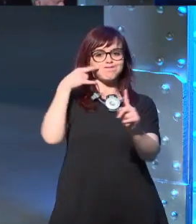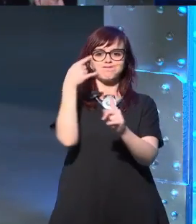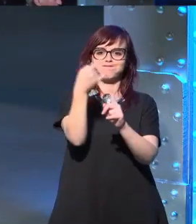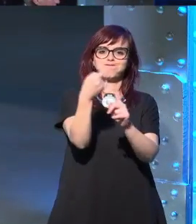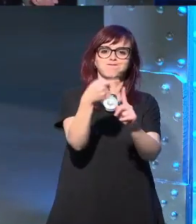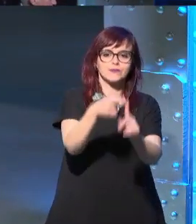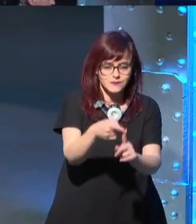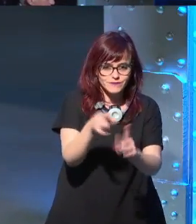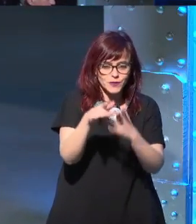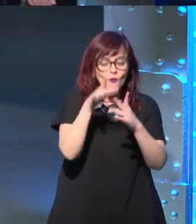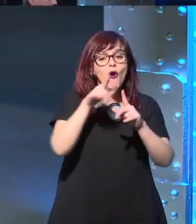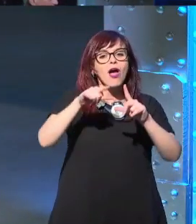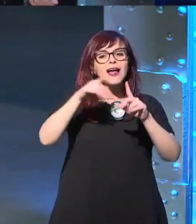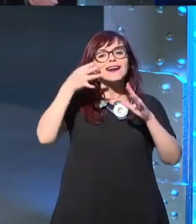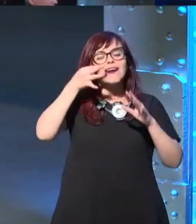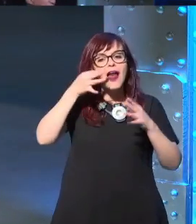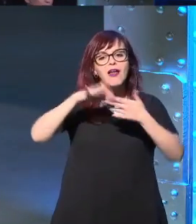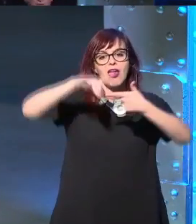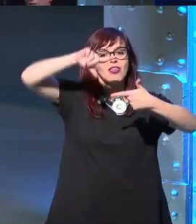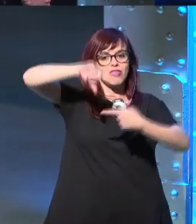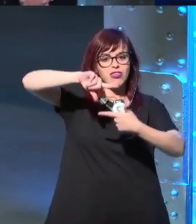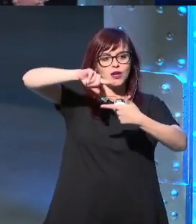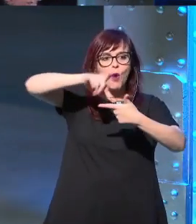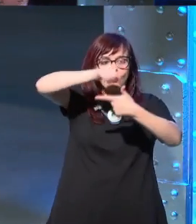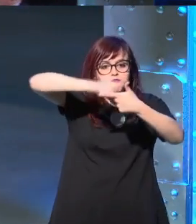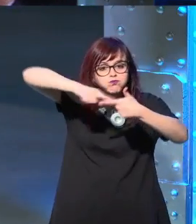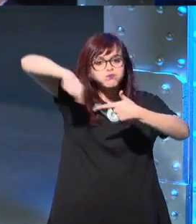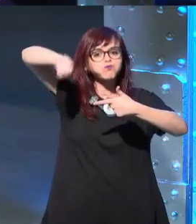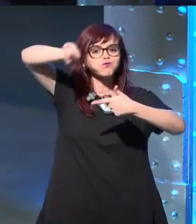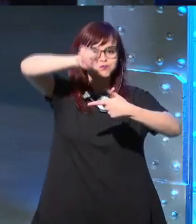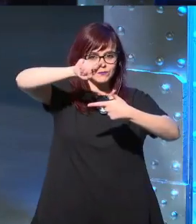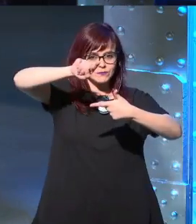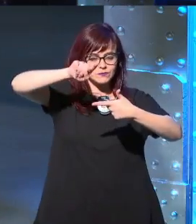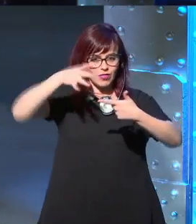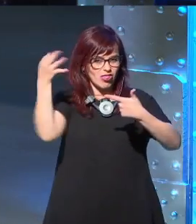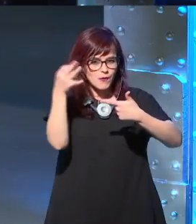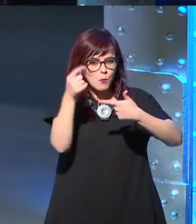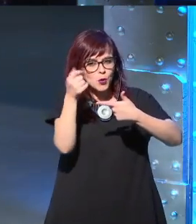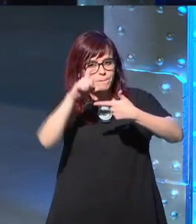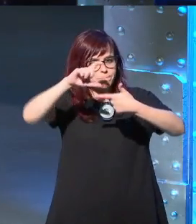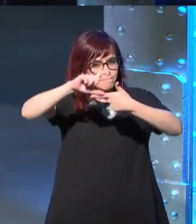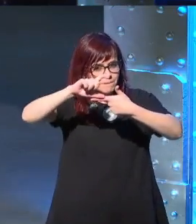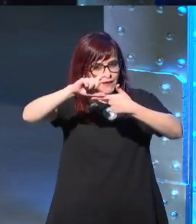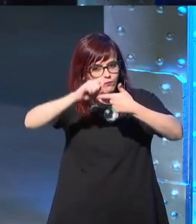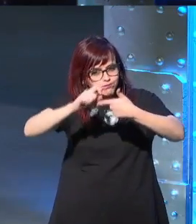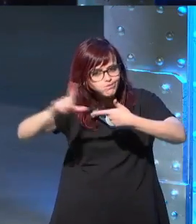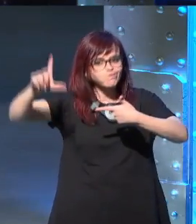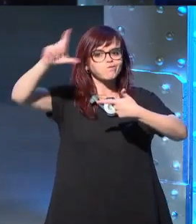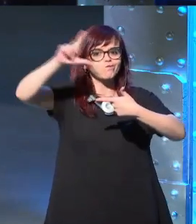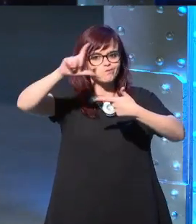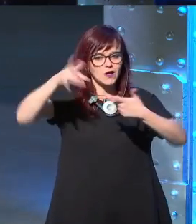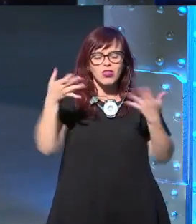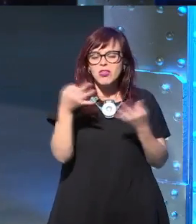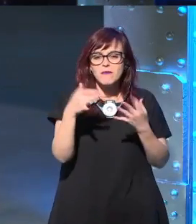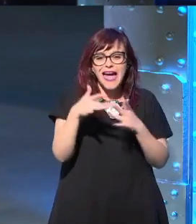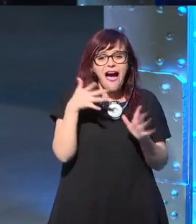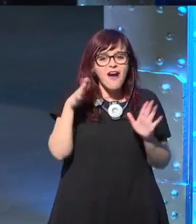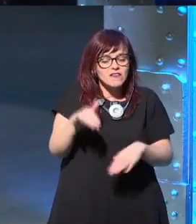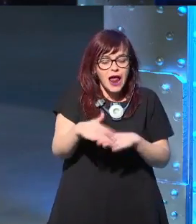than the square, as you notice. And what does that do? Almost in a mystical way,